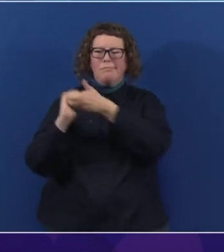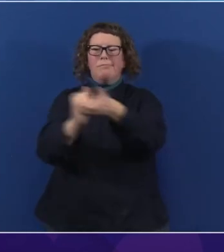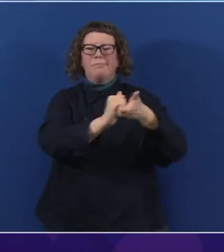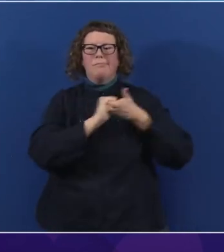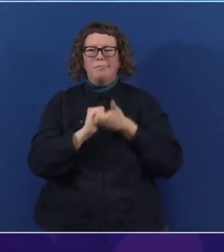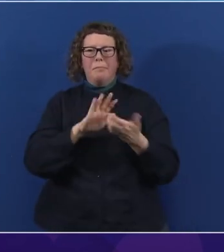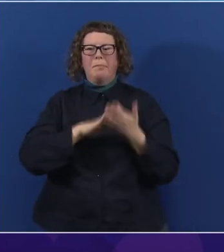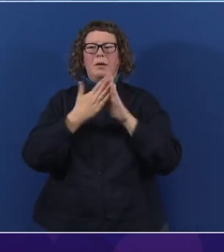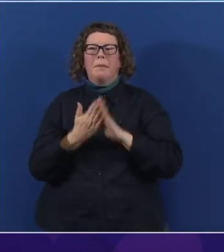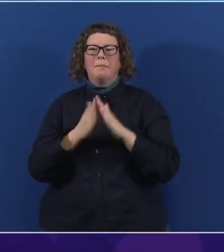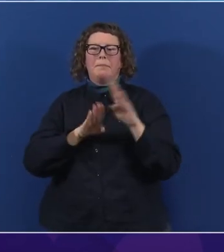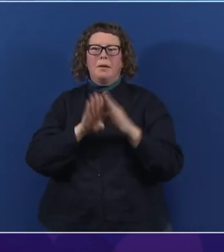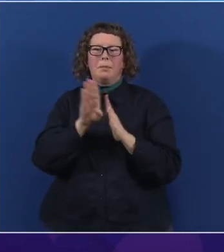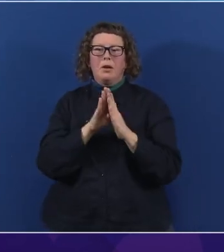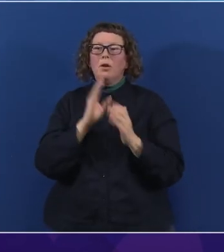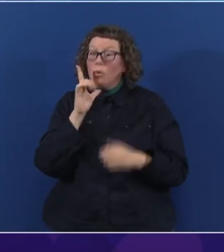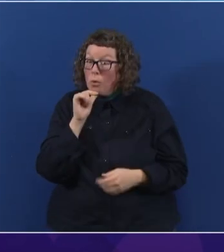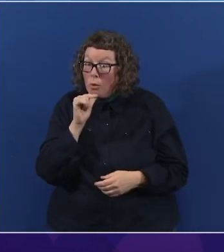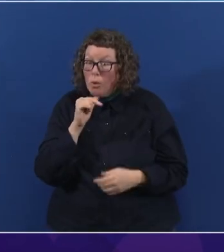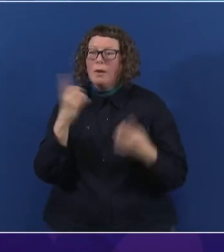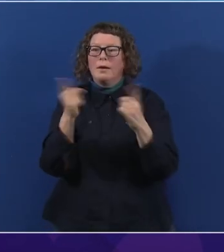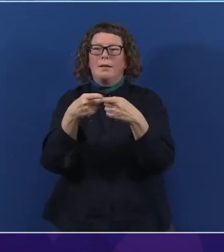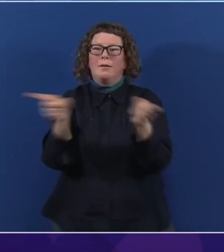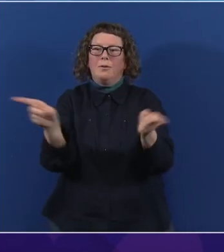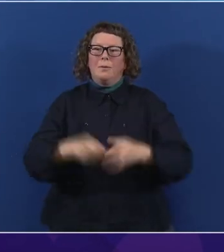takes you to build a community.